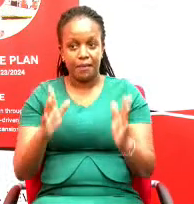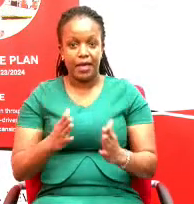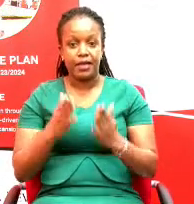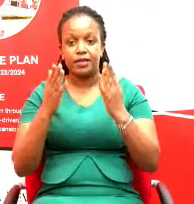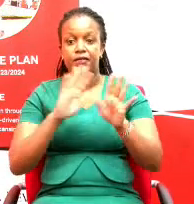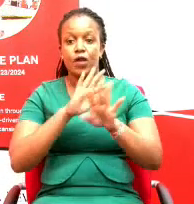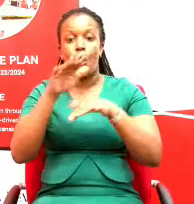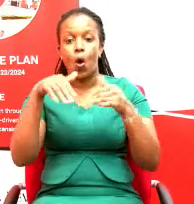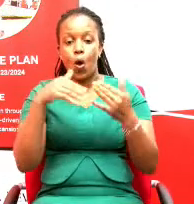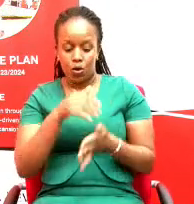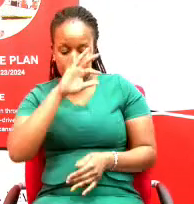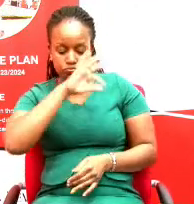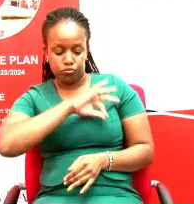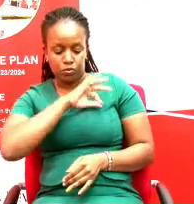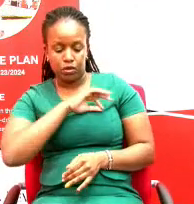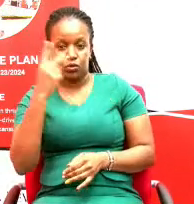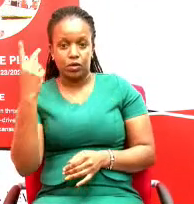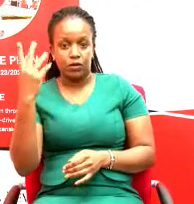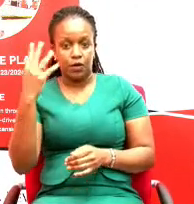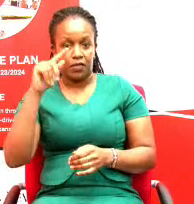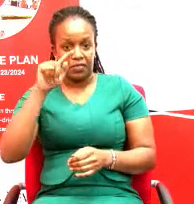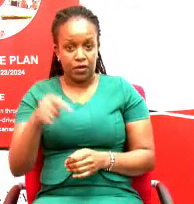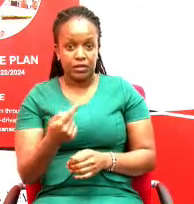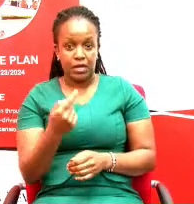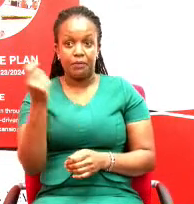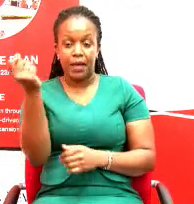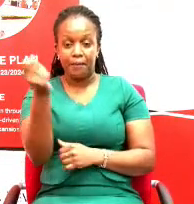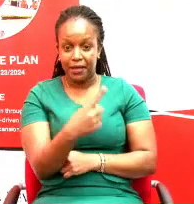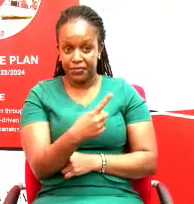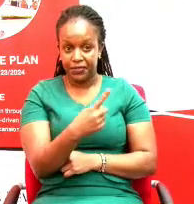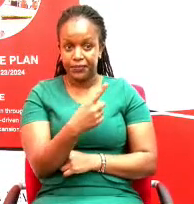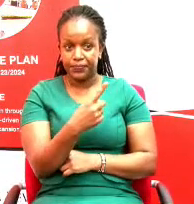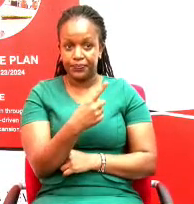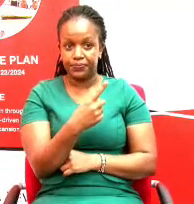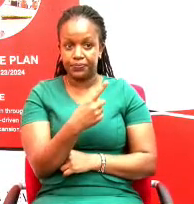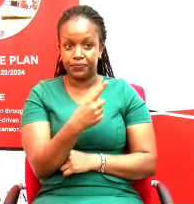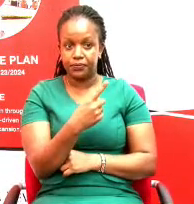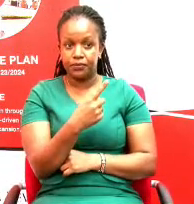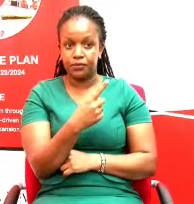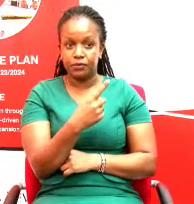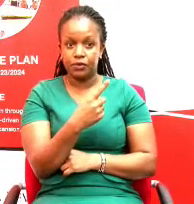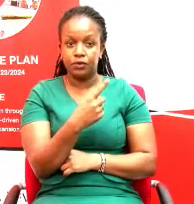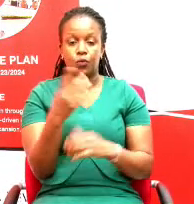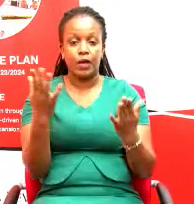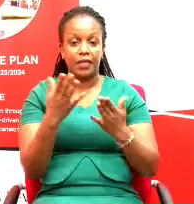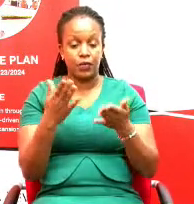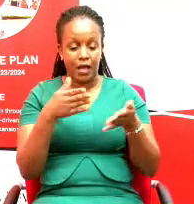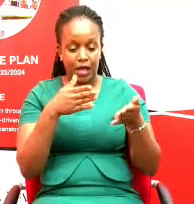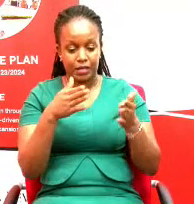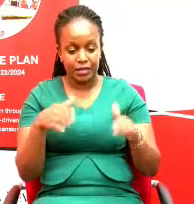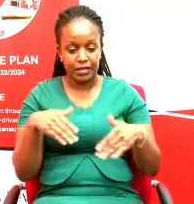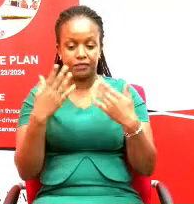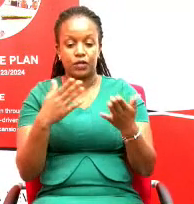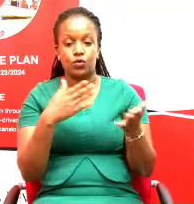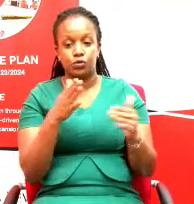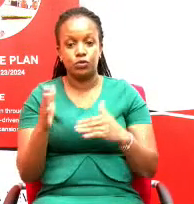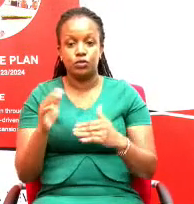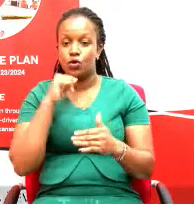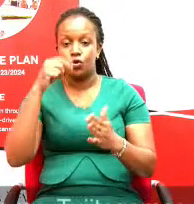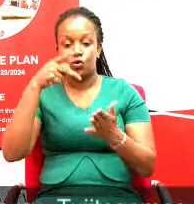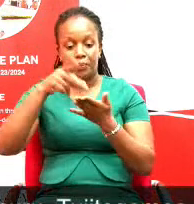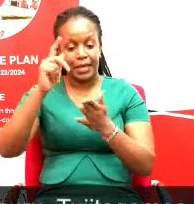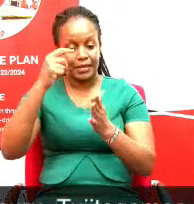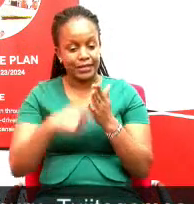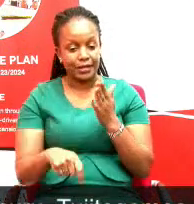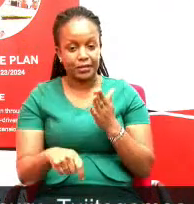all income earners of 24,000 per month, where they're given opportunity not to pay any tax.